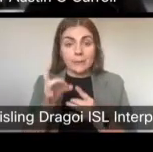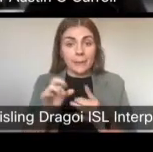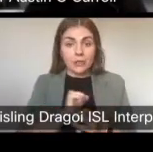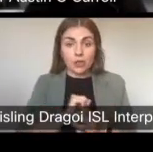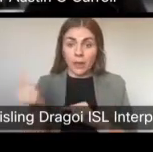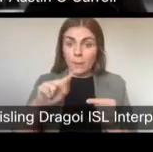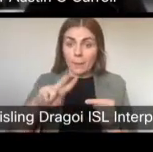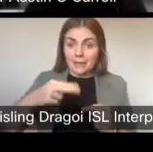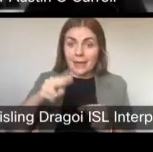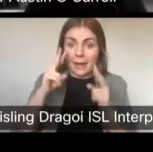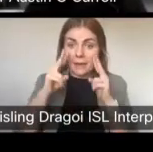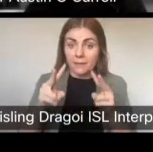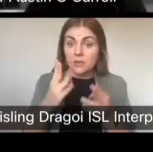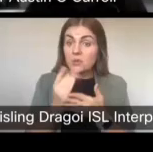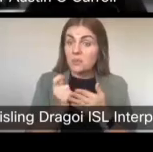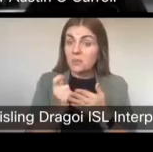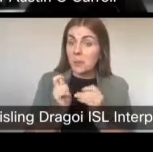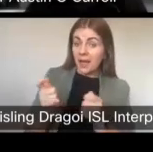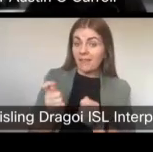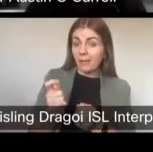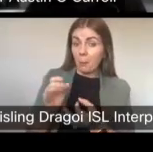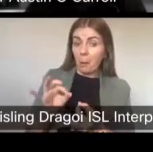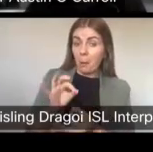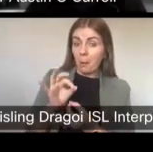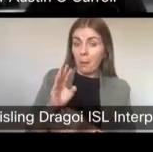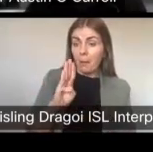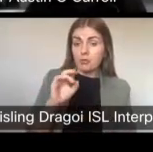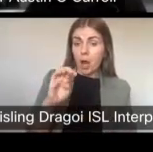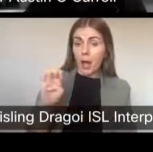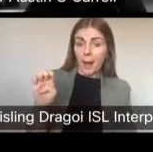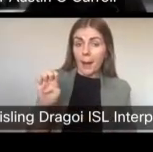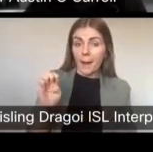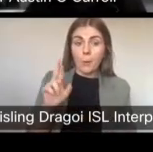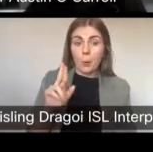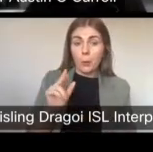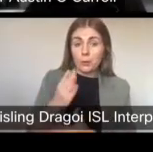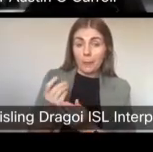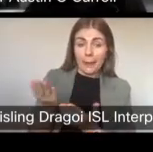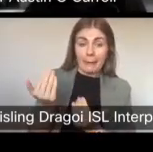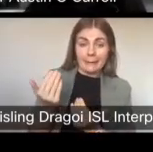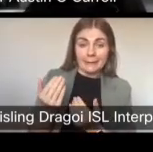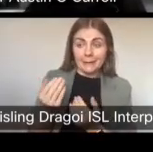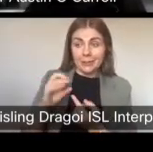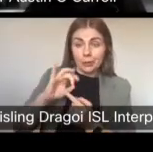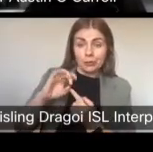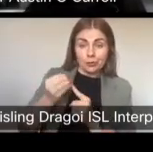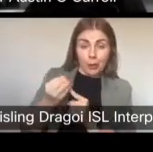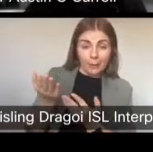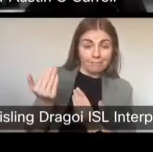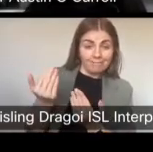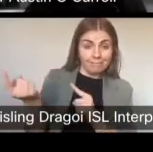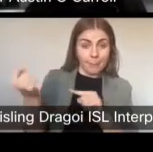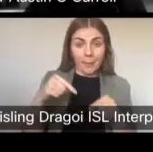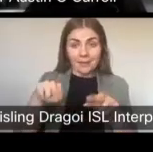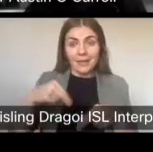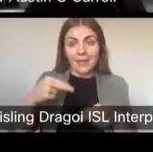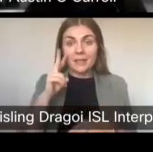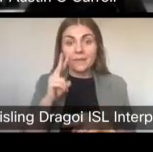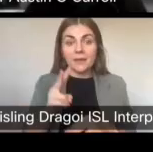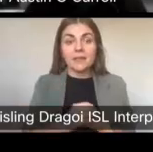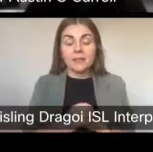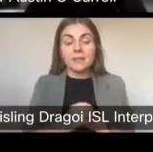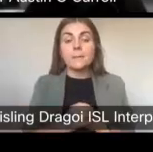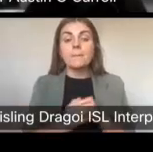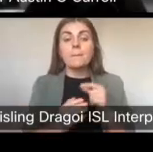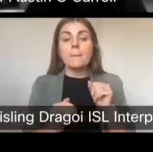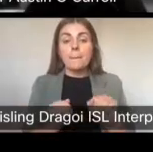them bribes, I'll give them an Ensure, I'll give them some Valium just to get them to the next visit so that I can engage with them. The behaviors that are problematic for them